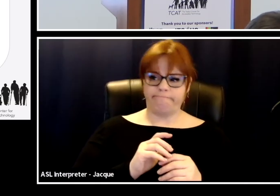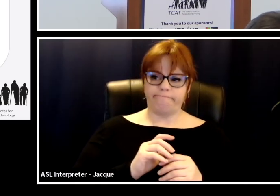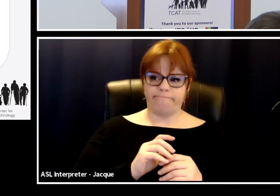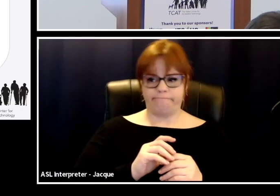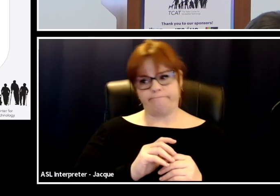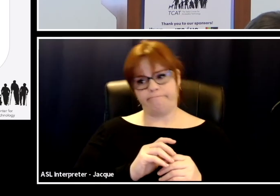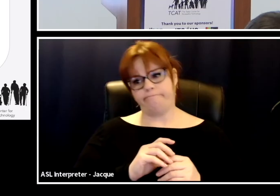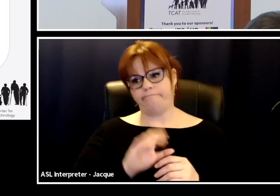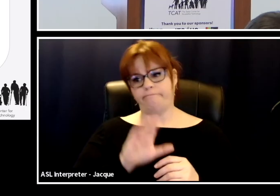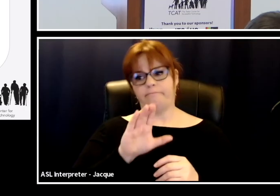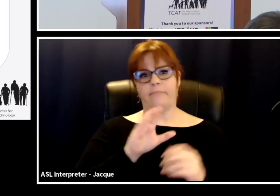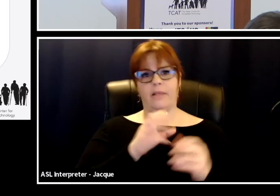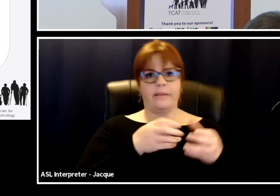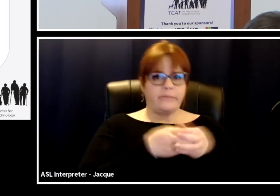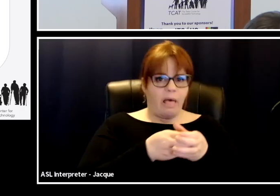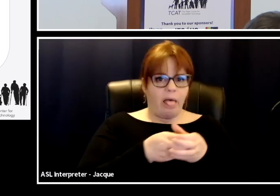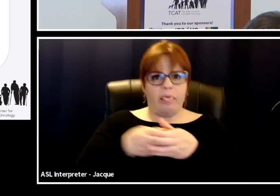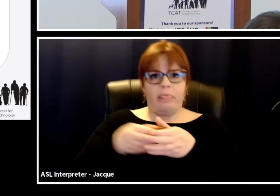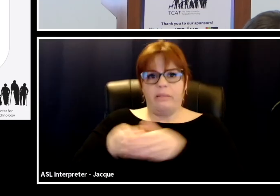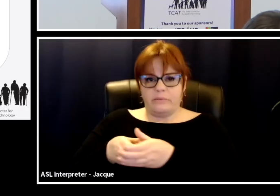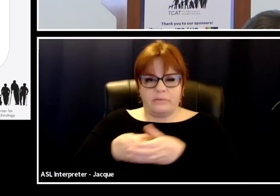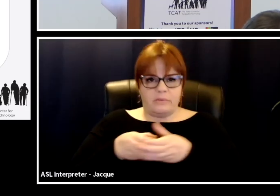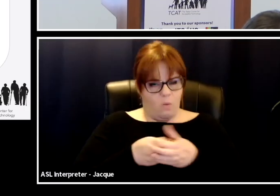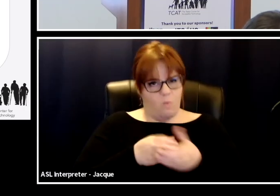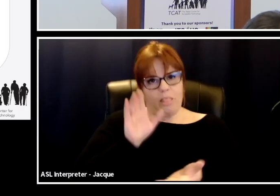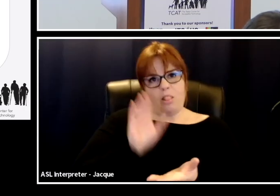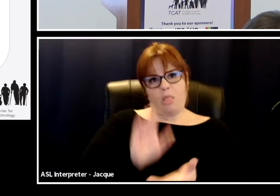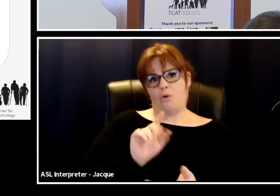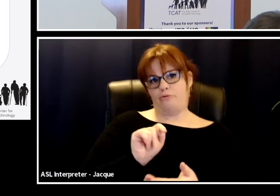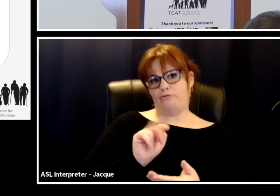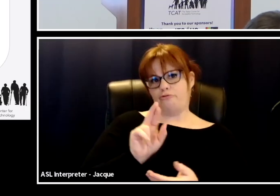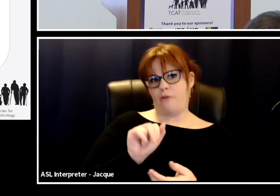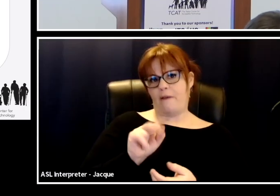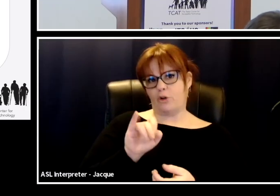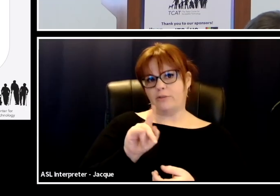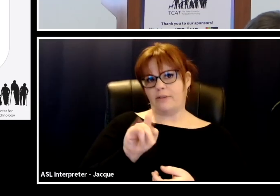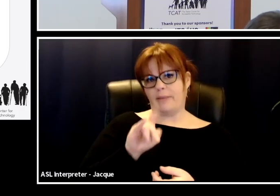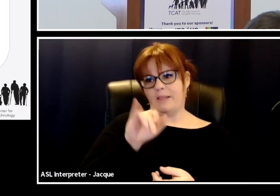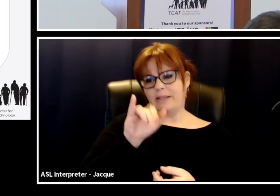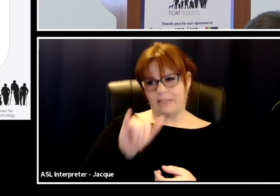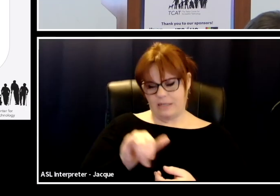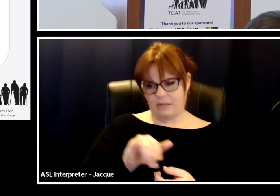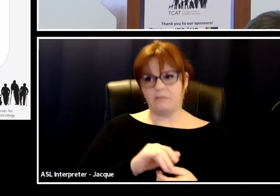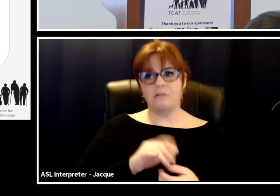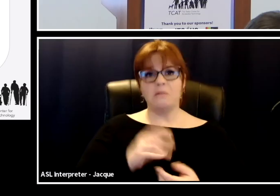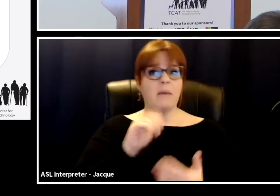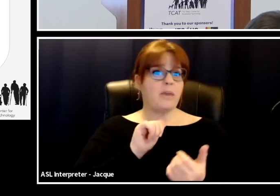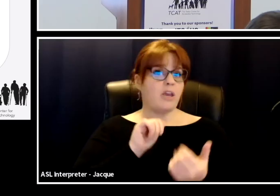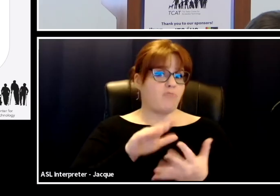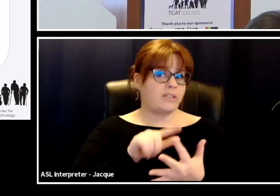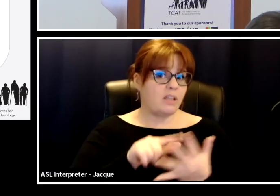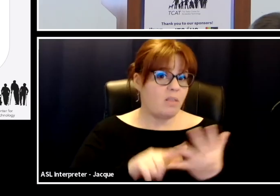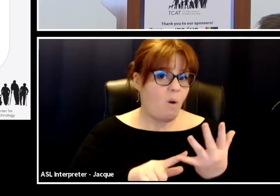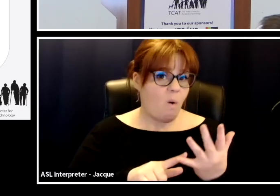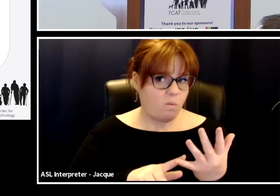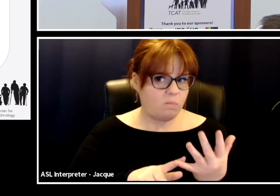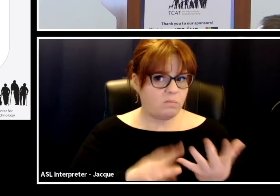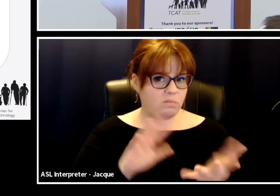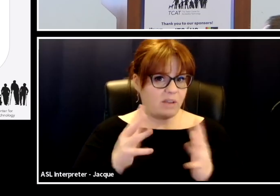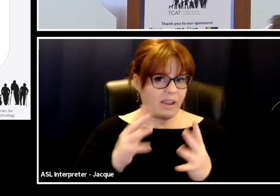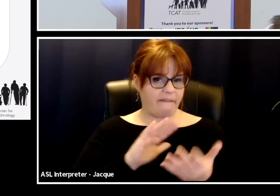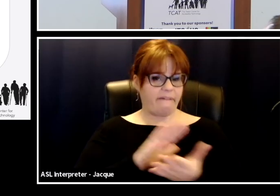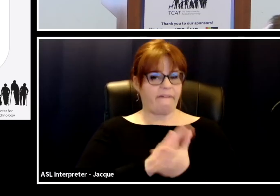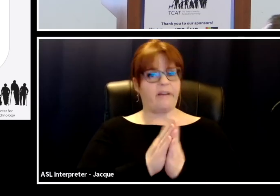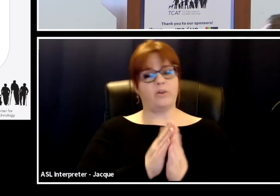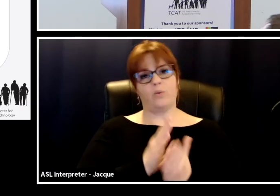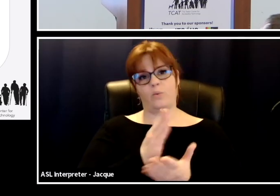of cells that have low traversability. And the idea would be that addressing those, this kind of starts to get to section 6.